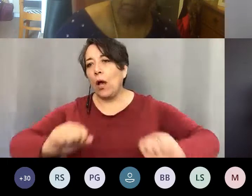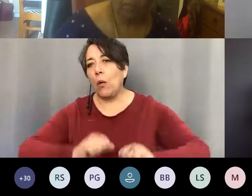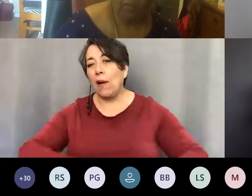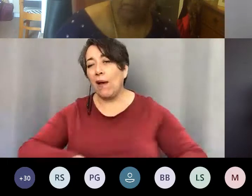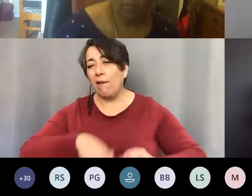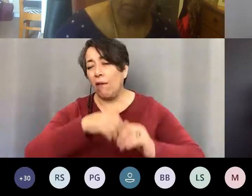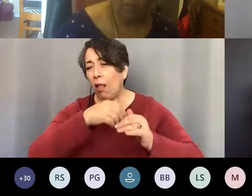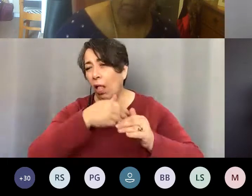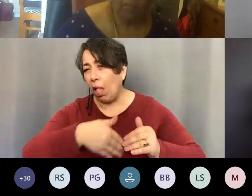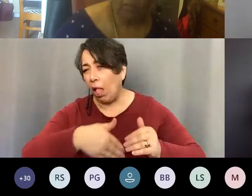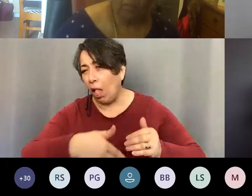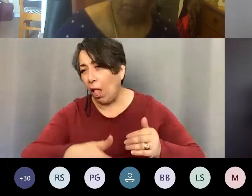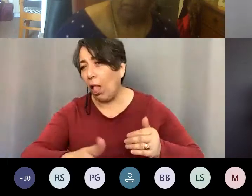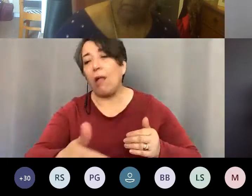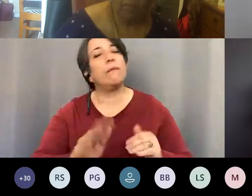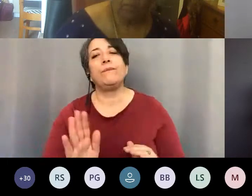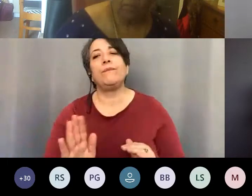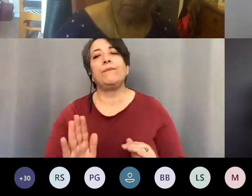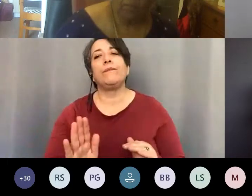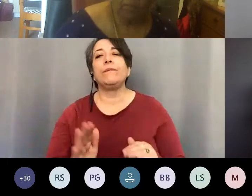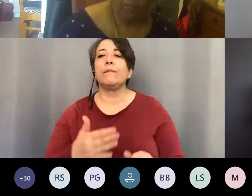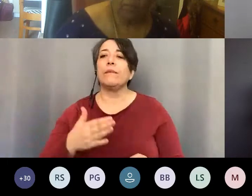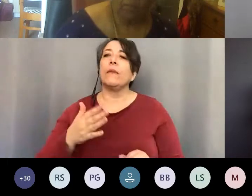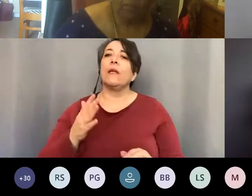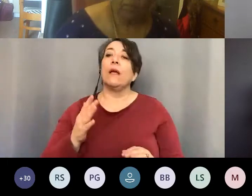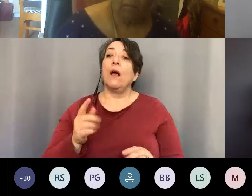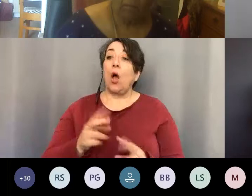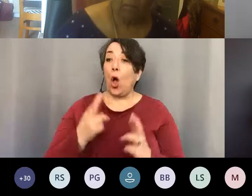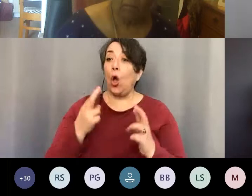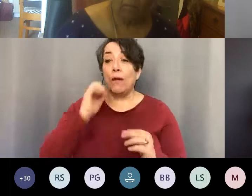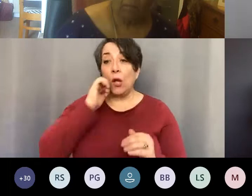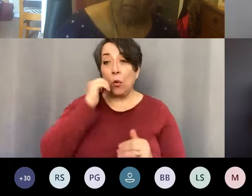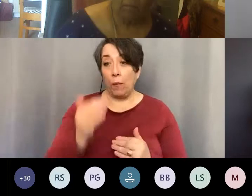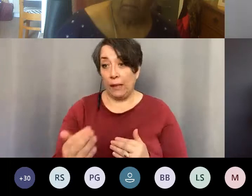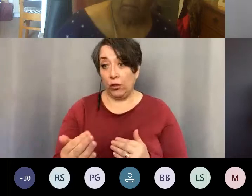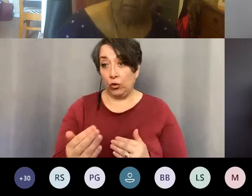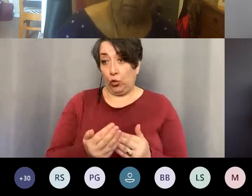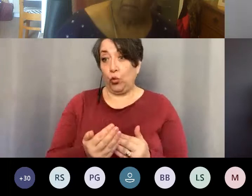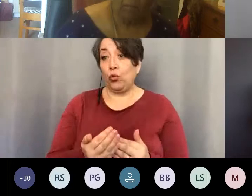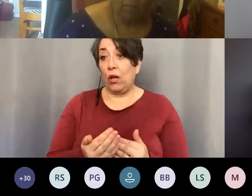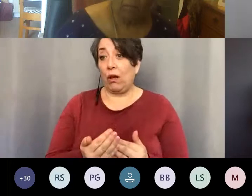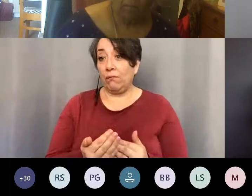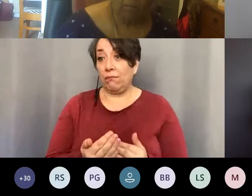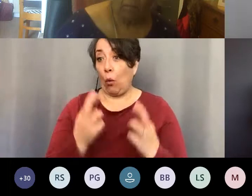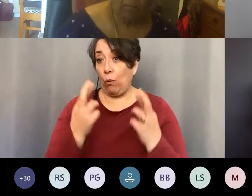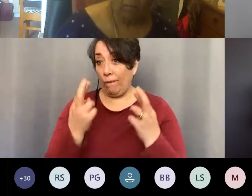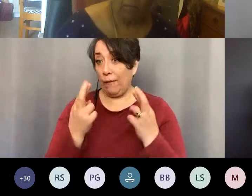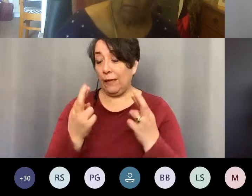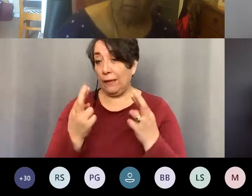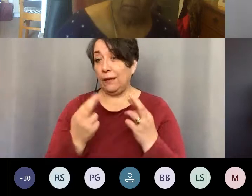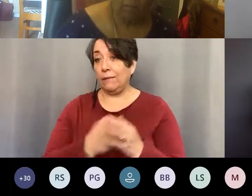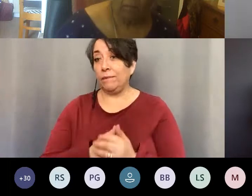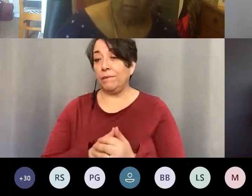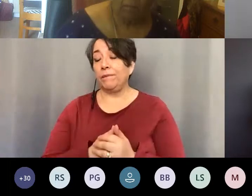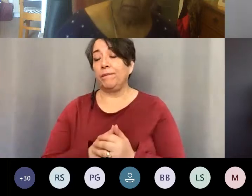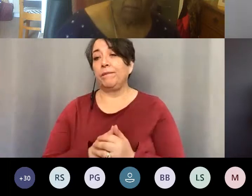pathway should be less than they would have been if you were coming through a normal route, and we've got an active eye on that